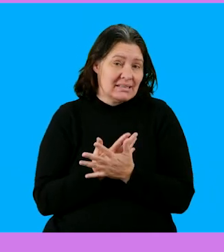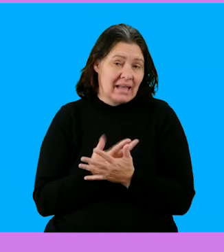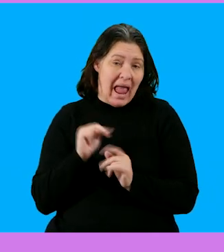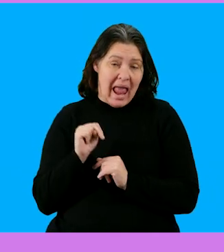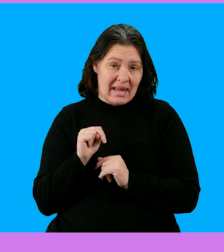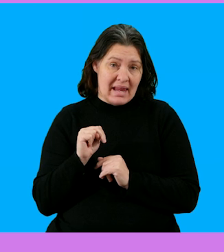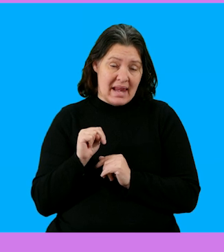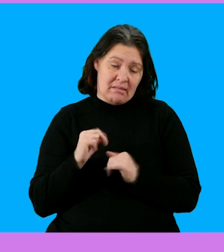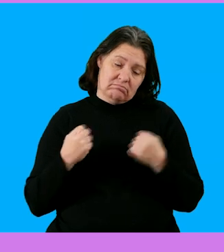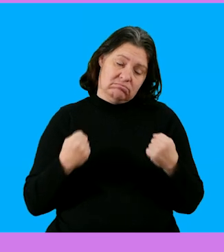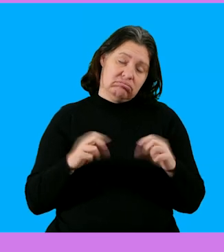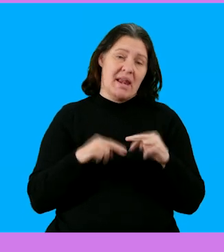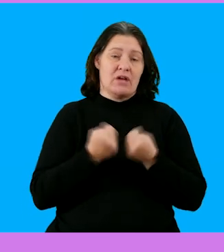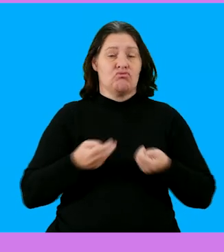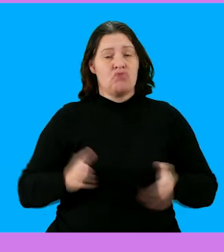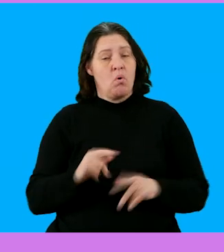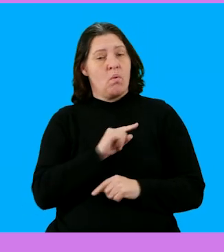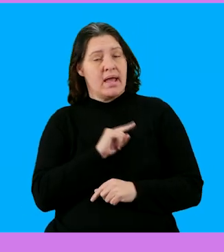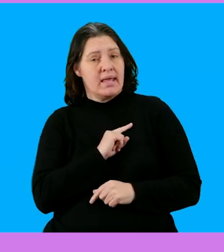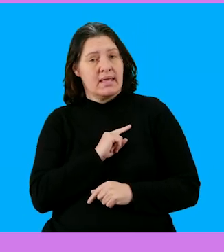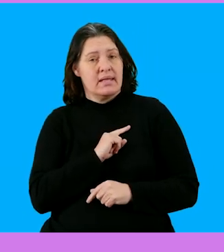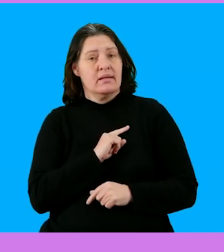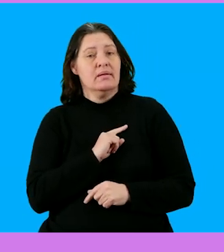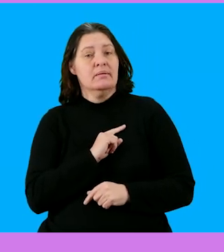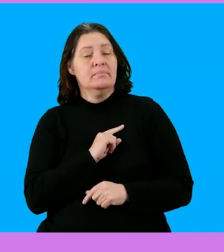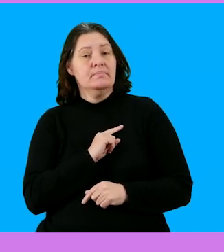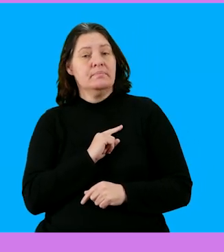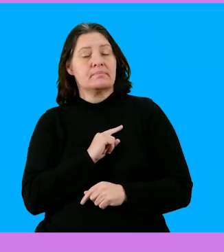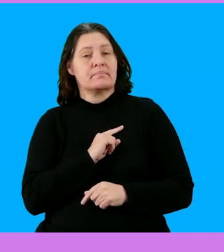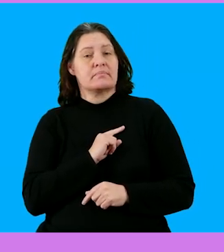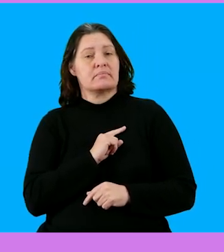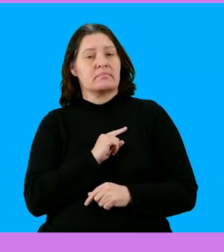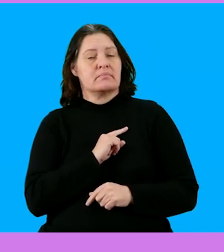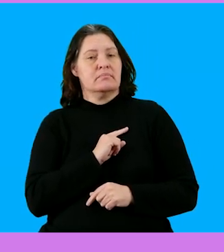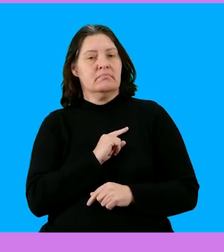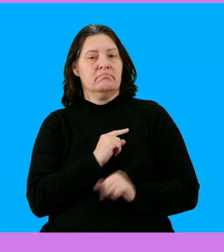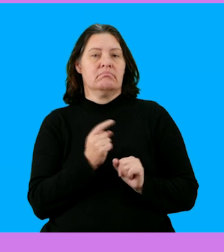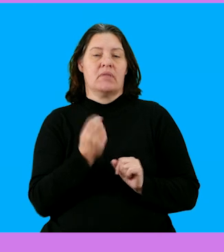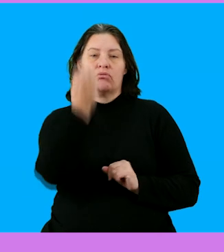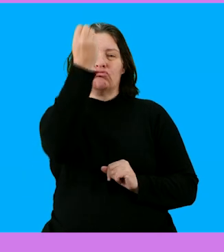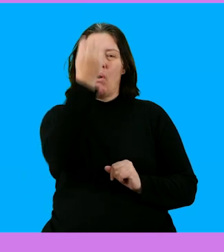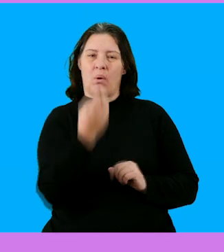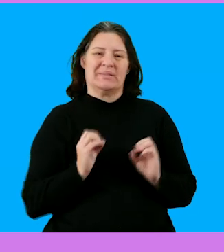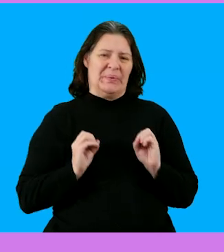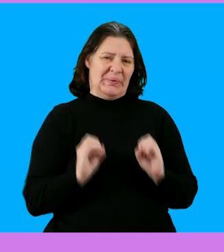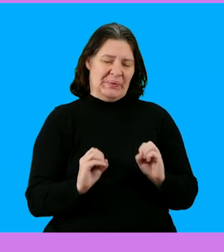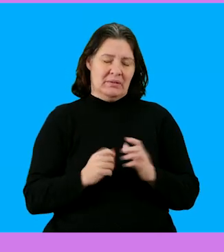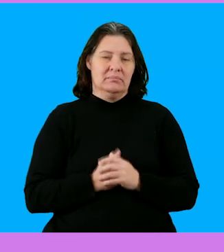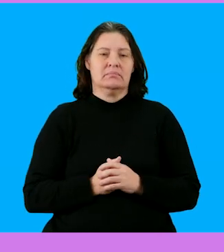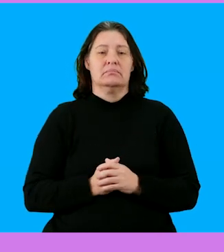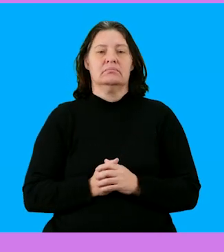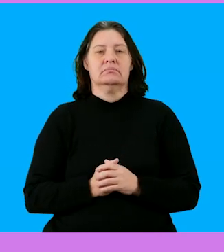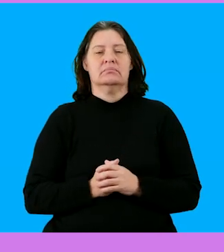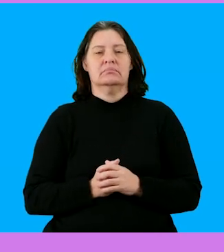on, right? Why? Because of no traffic lights. We agree on